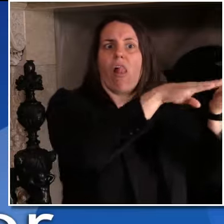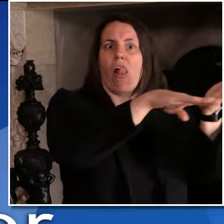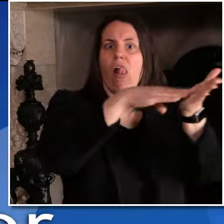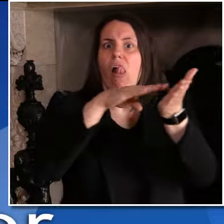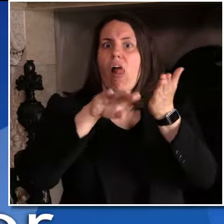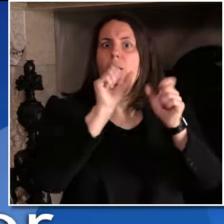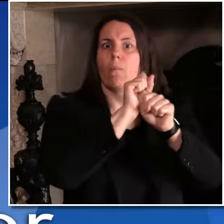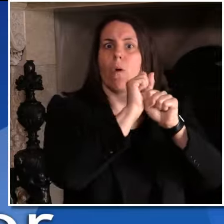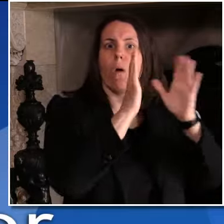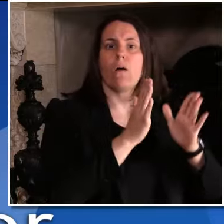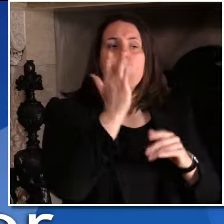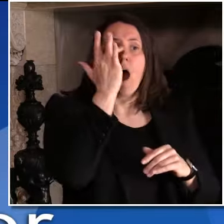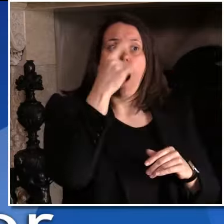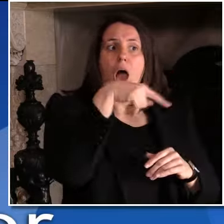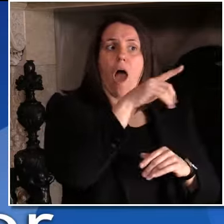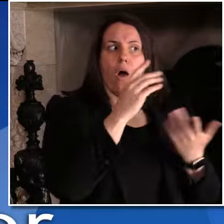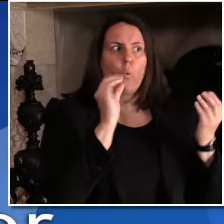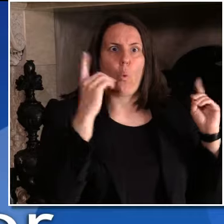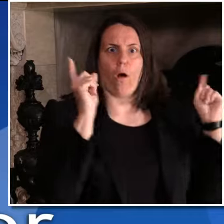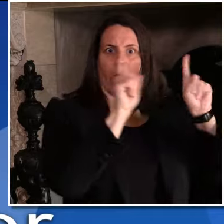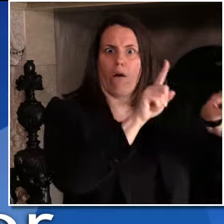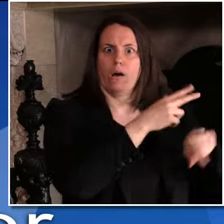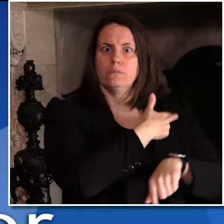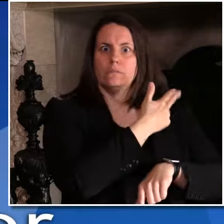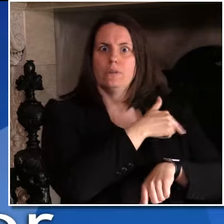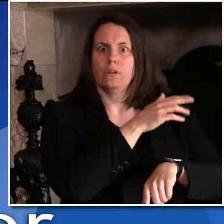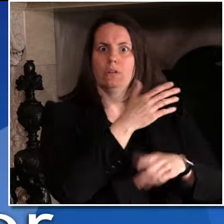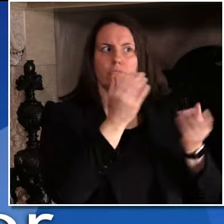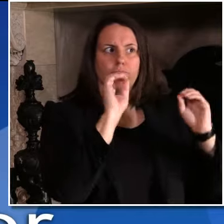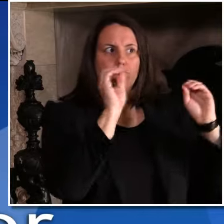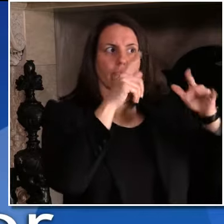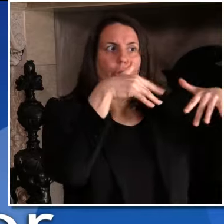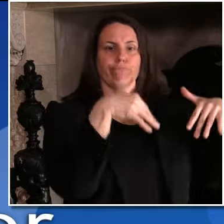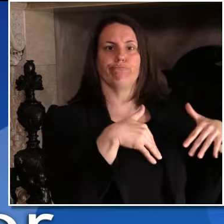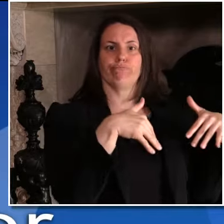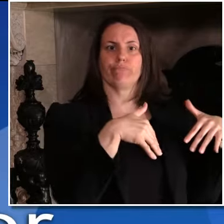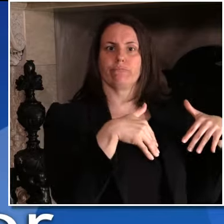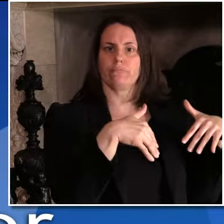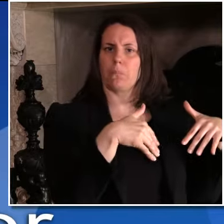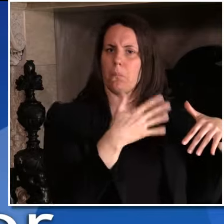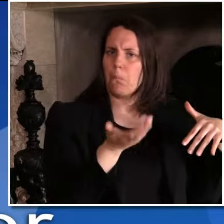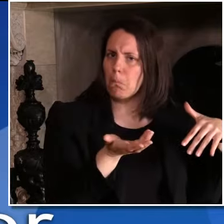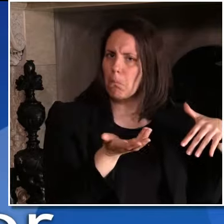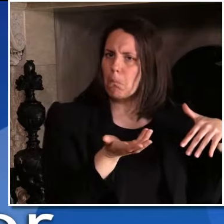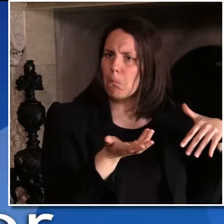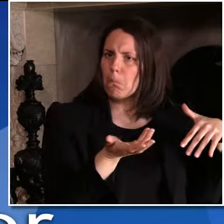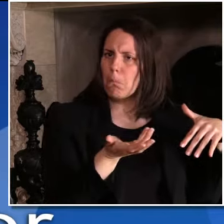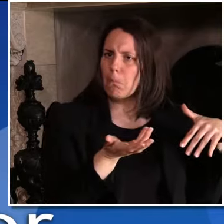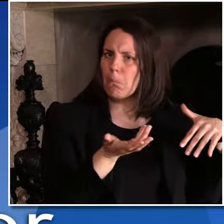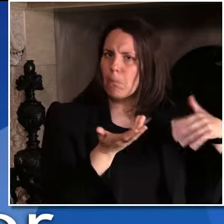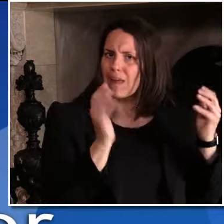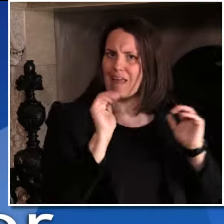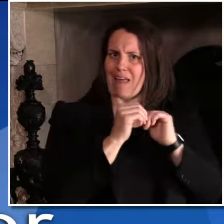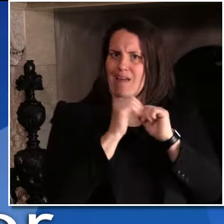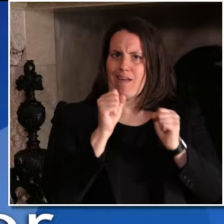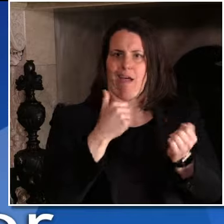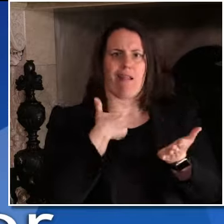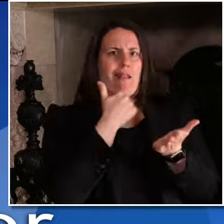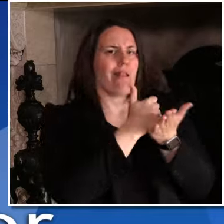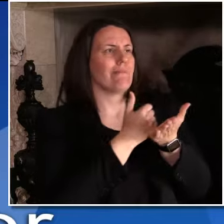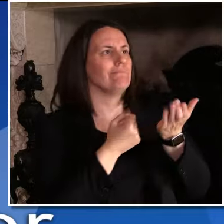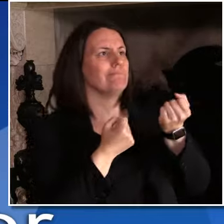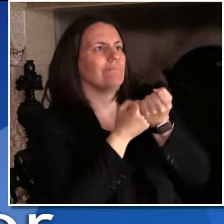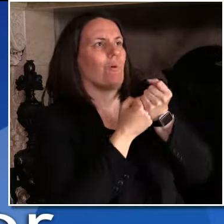of in standby mode. How are we going to be helping the central Wisconsin or just across the areas not